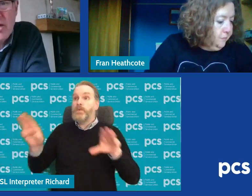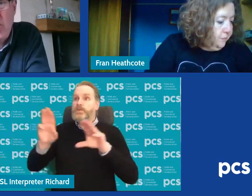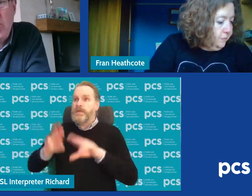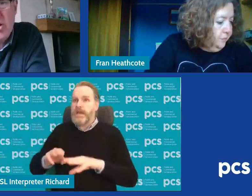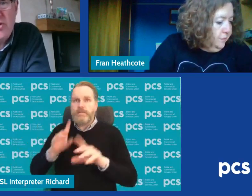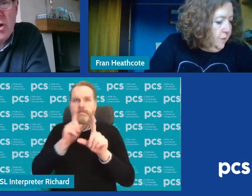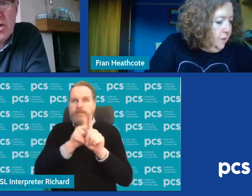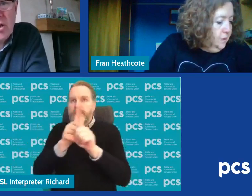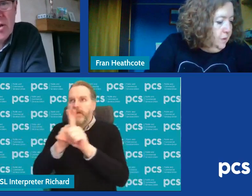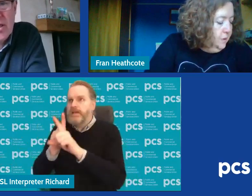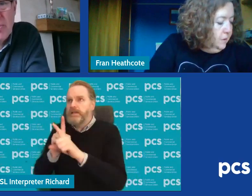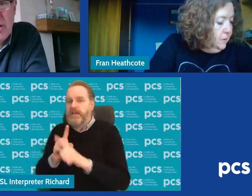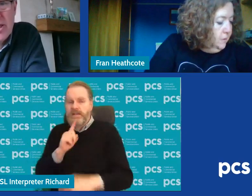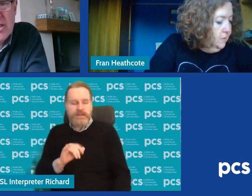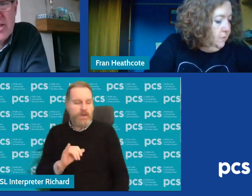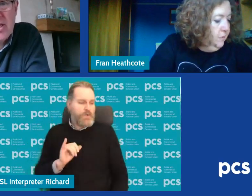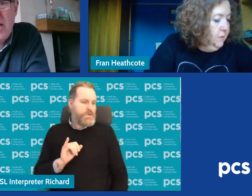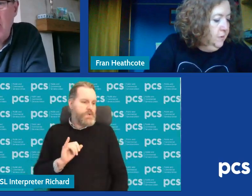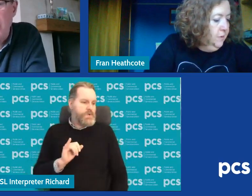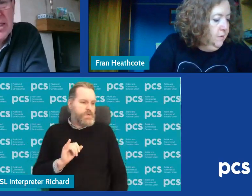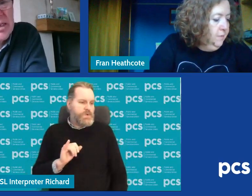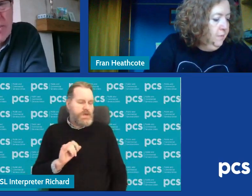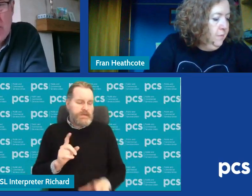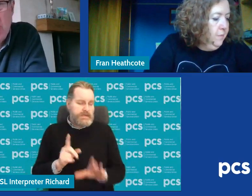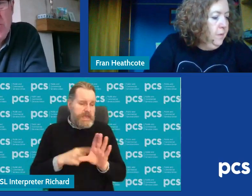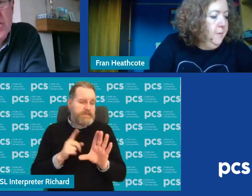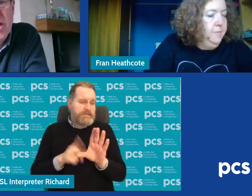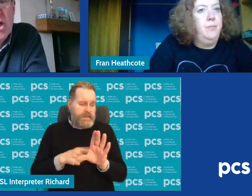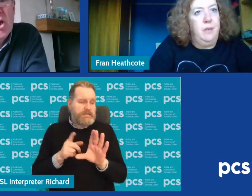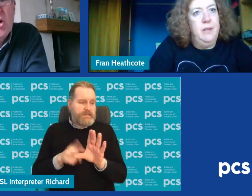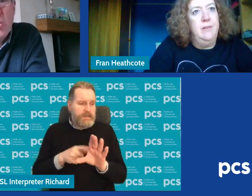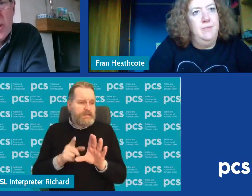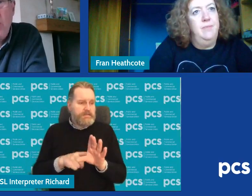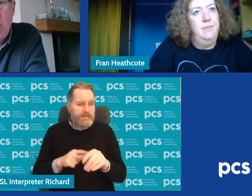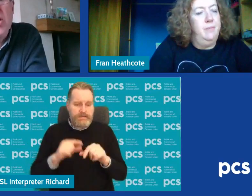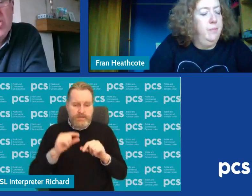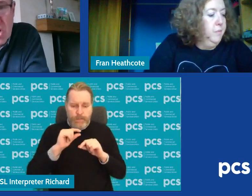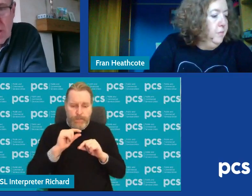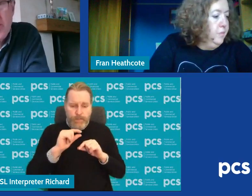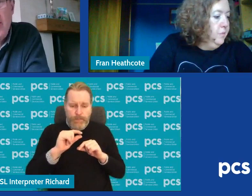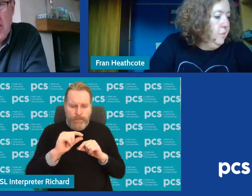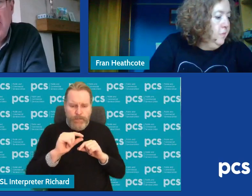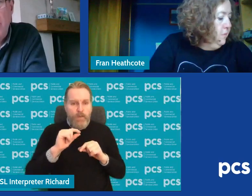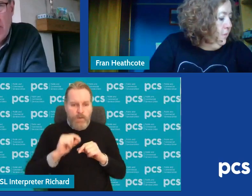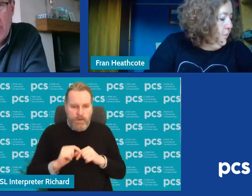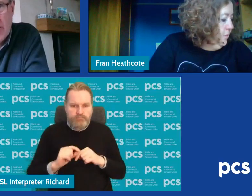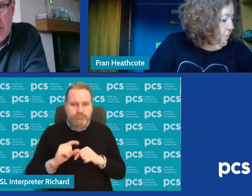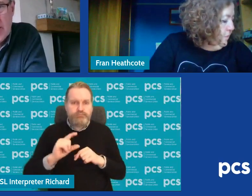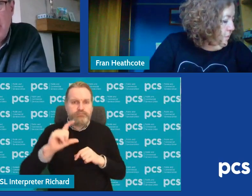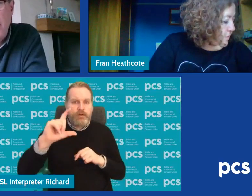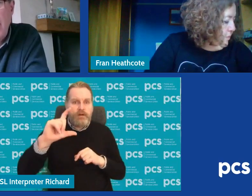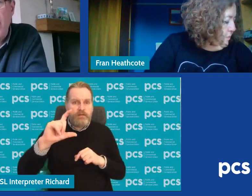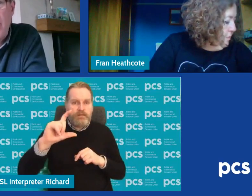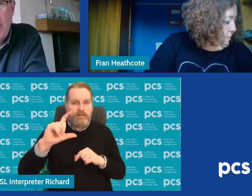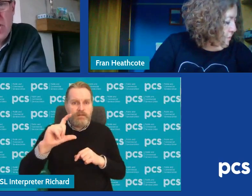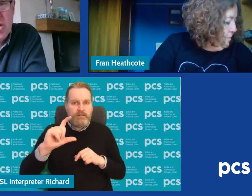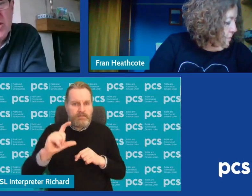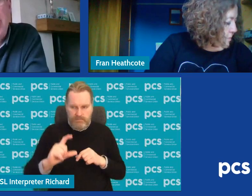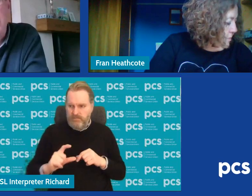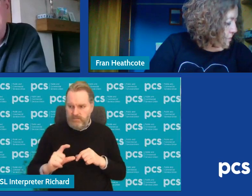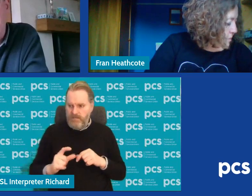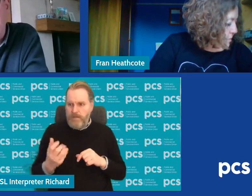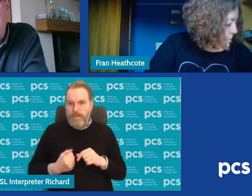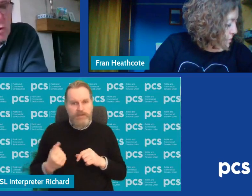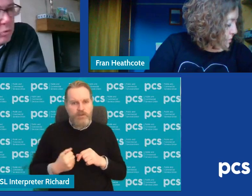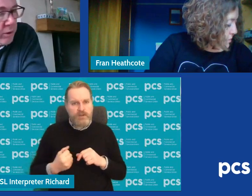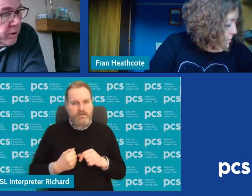having had years of non-consolidated pay rises, it undermines their pensions. Yeah. We want consolidated pay rises that benefit their pensions